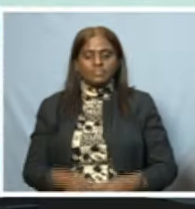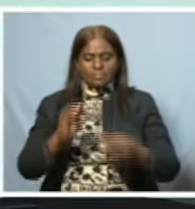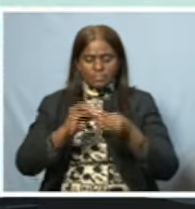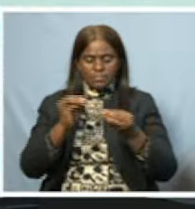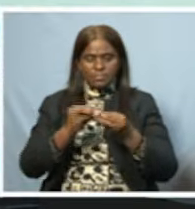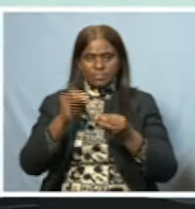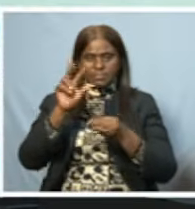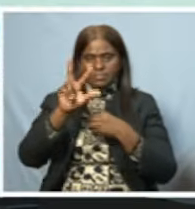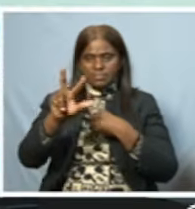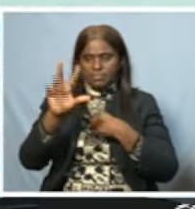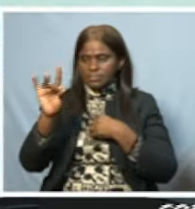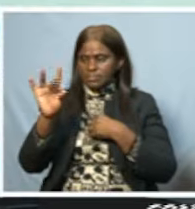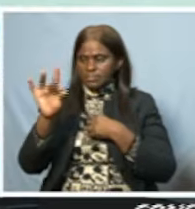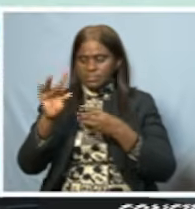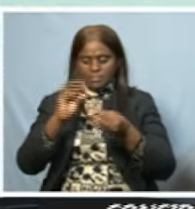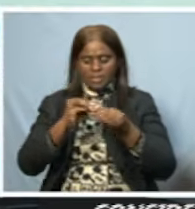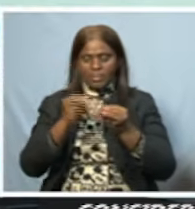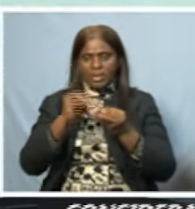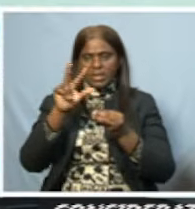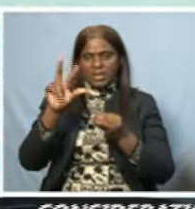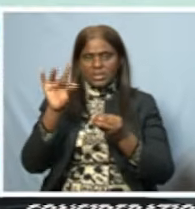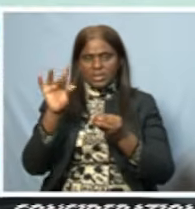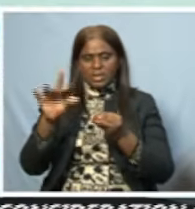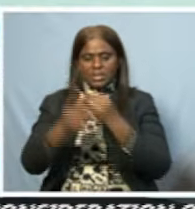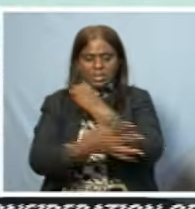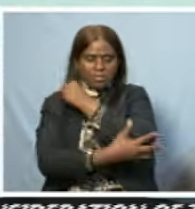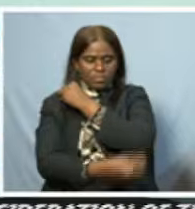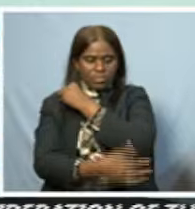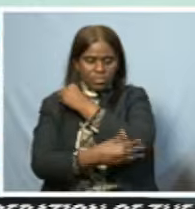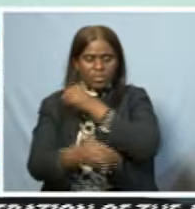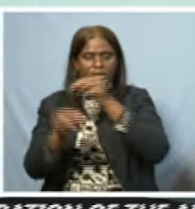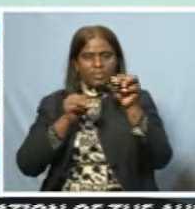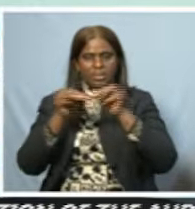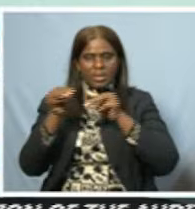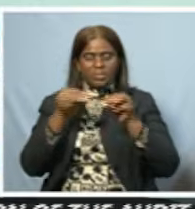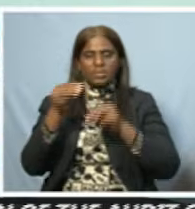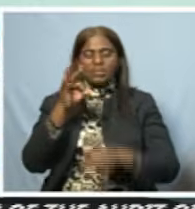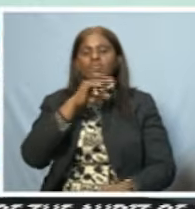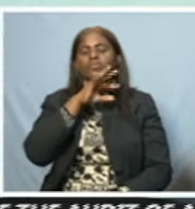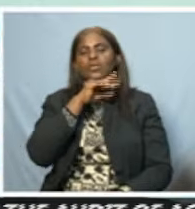Appendix 38, poor management of waste.